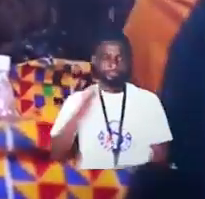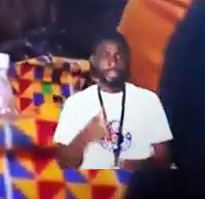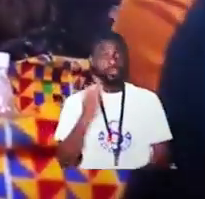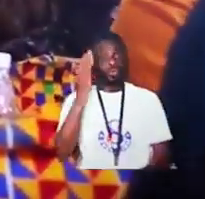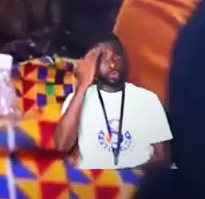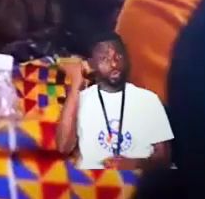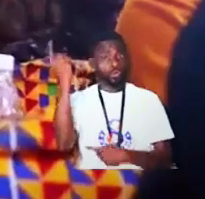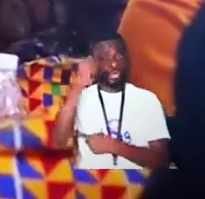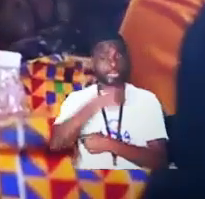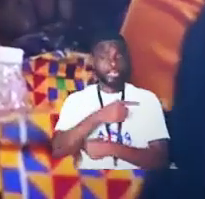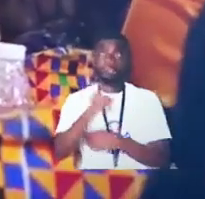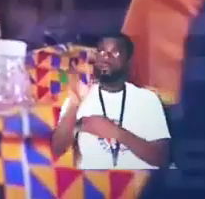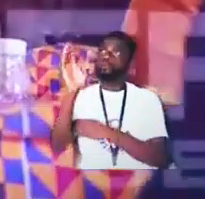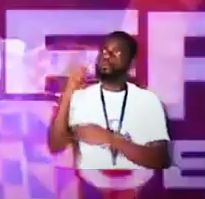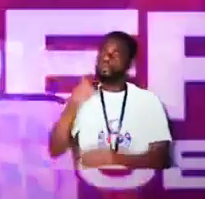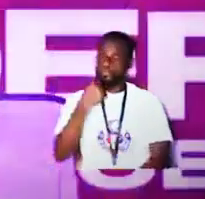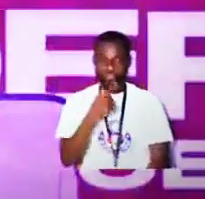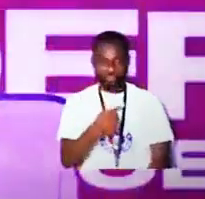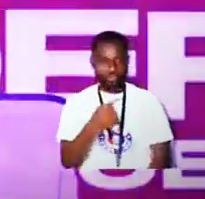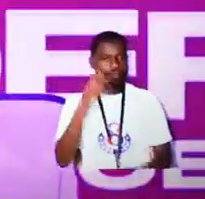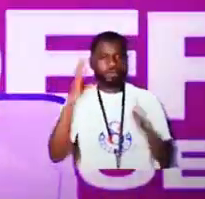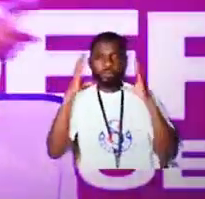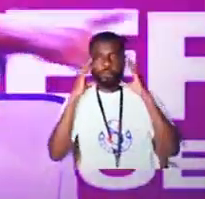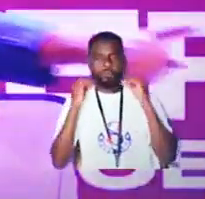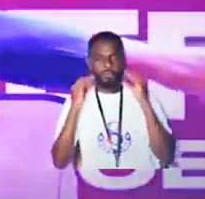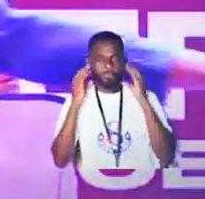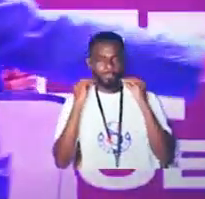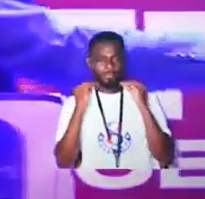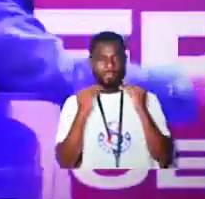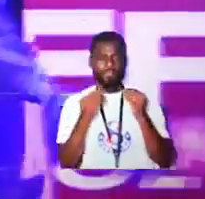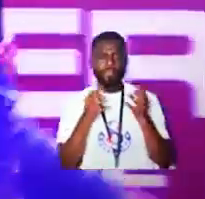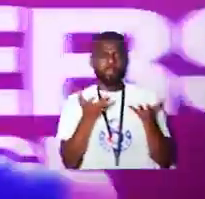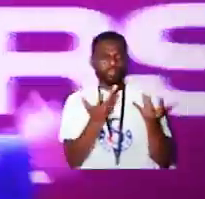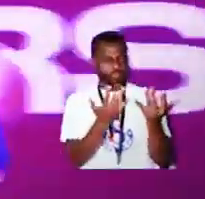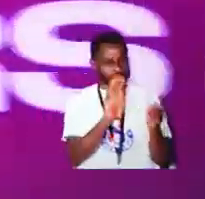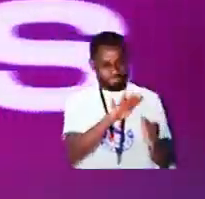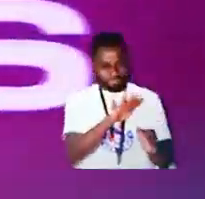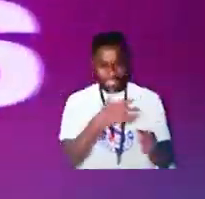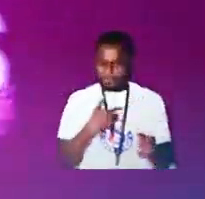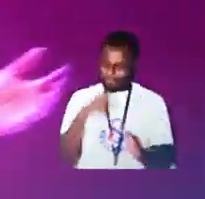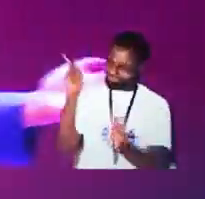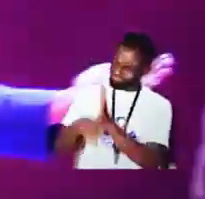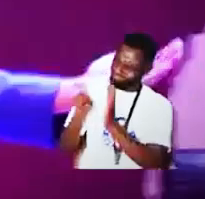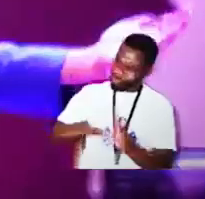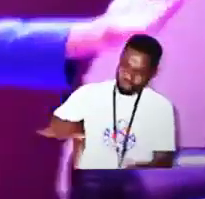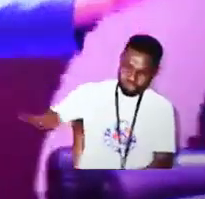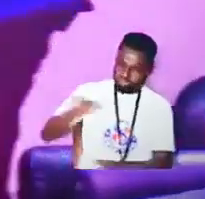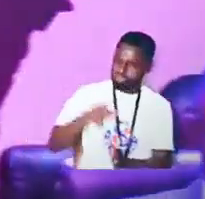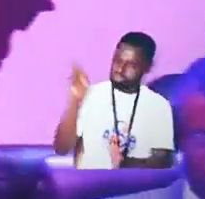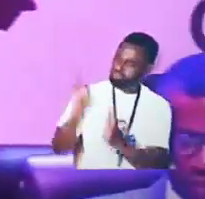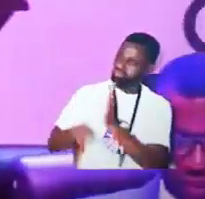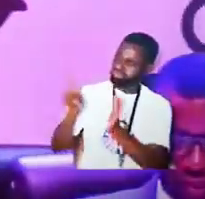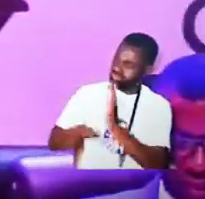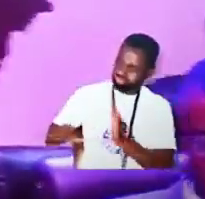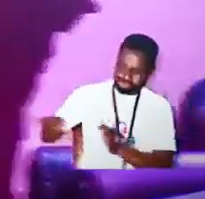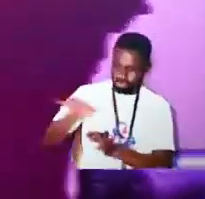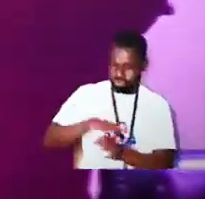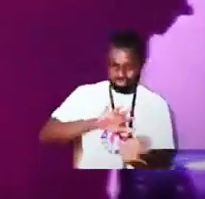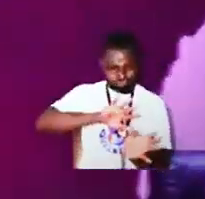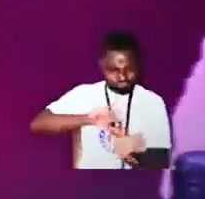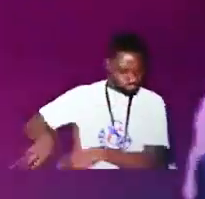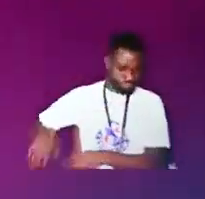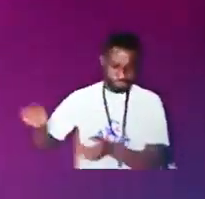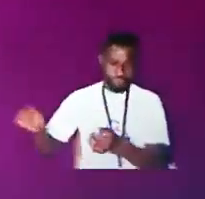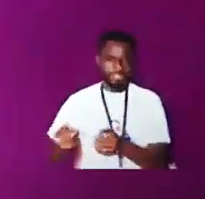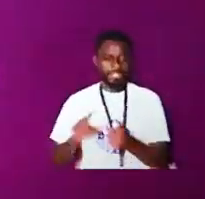one day God told Moses, let me kill all these people, and I will raise a new crop of people. And